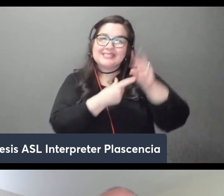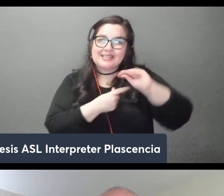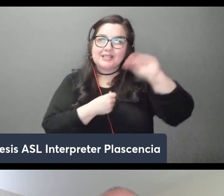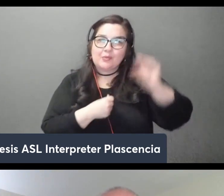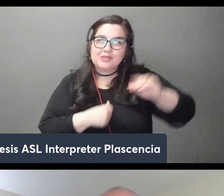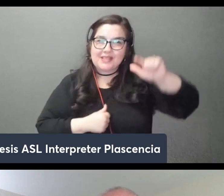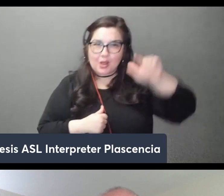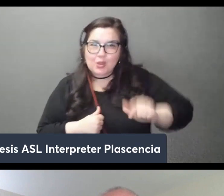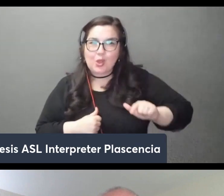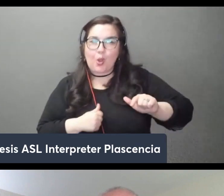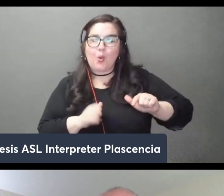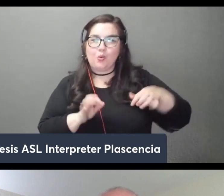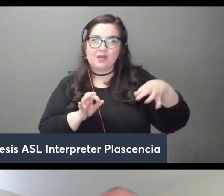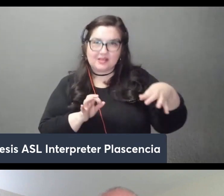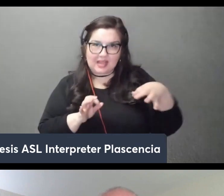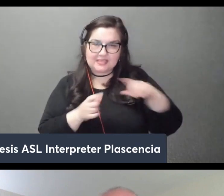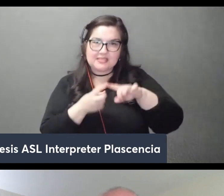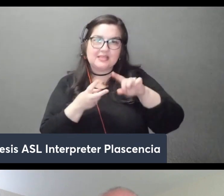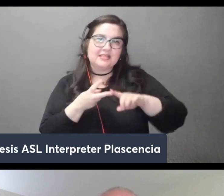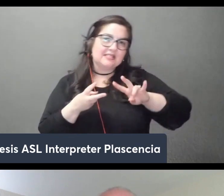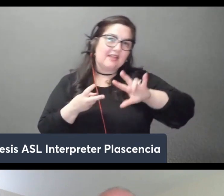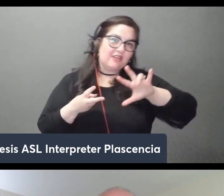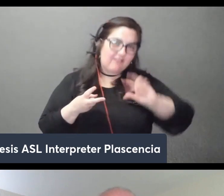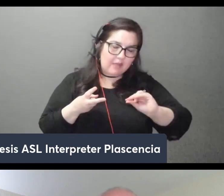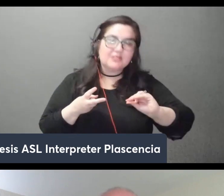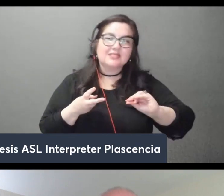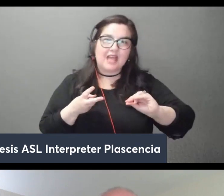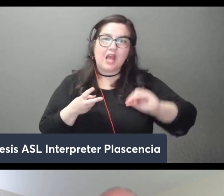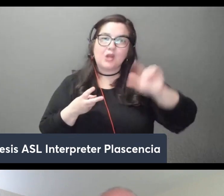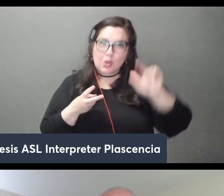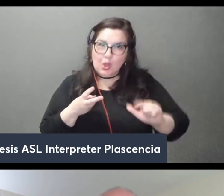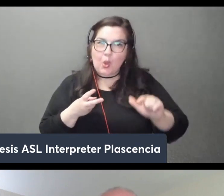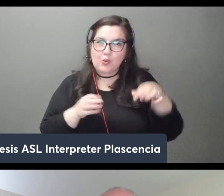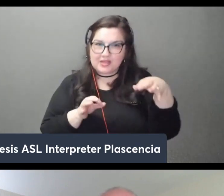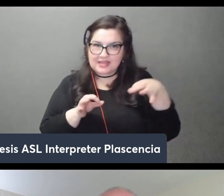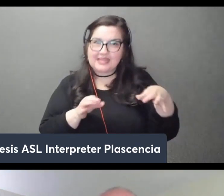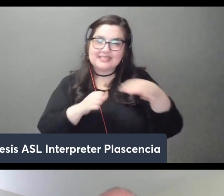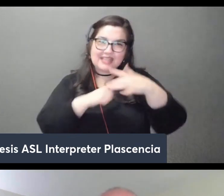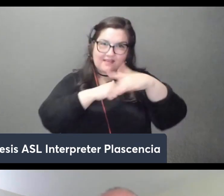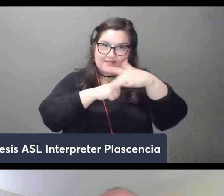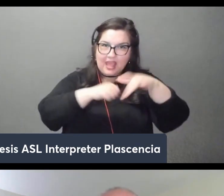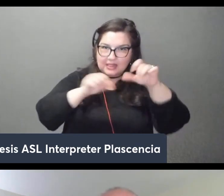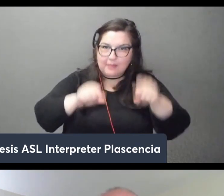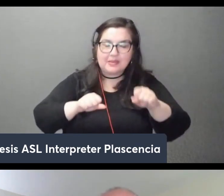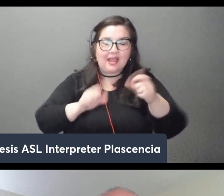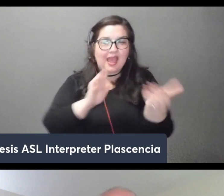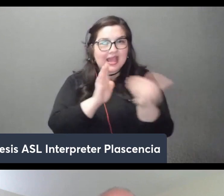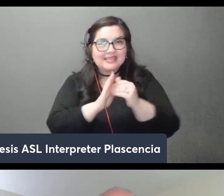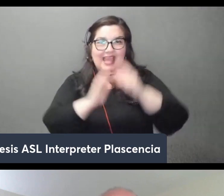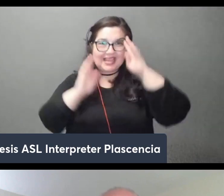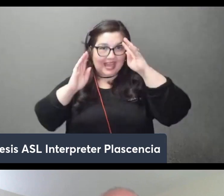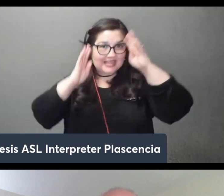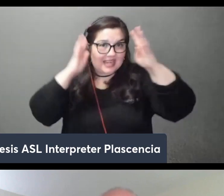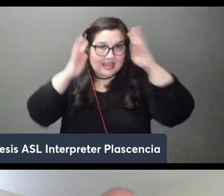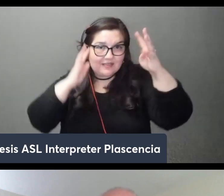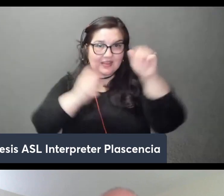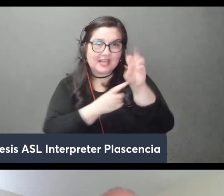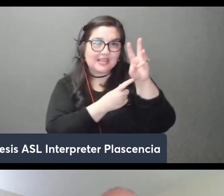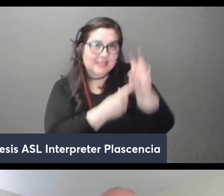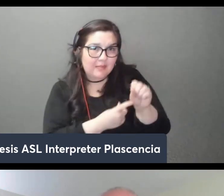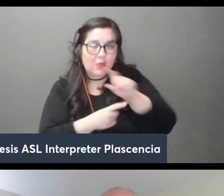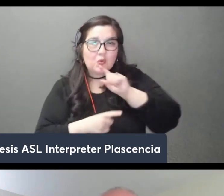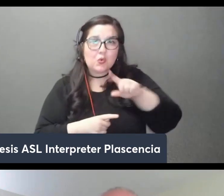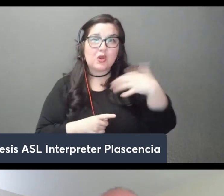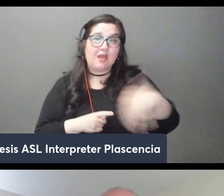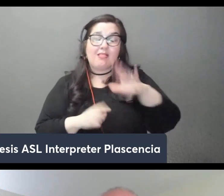up to 75% lower latency variability. So again, an innovation that AWS drove completely on behalf